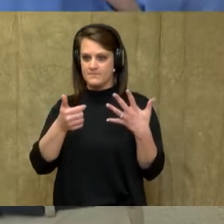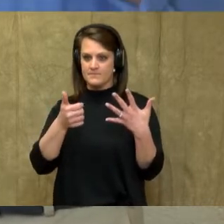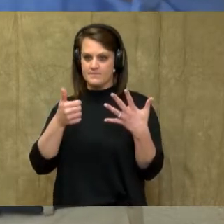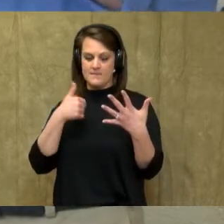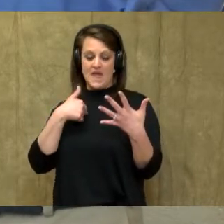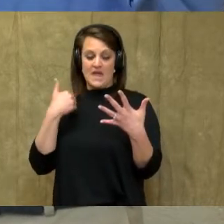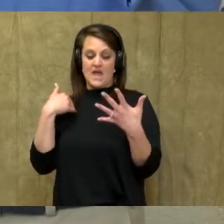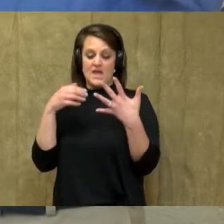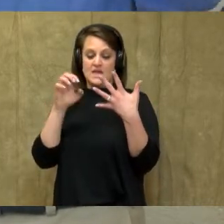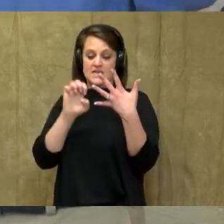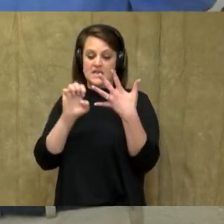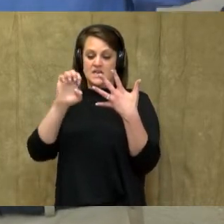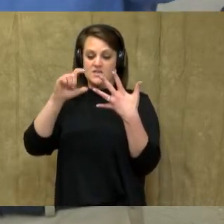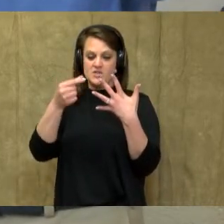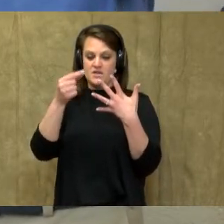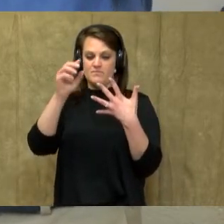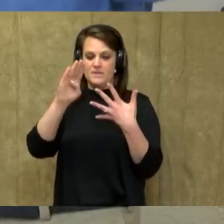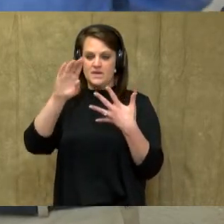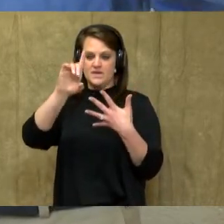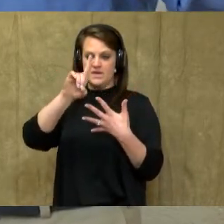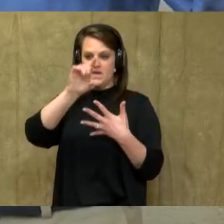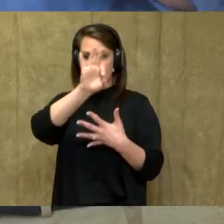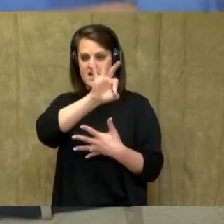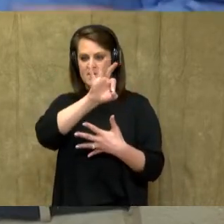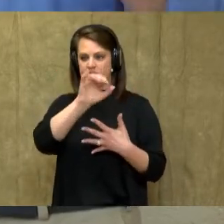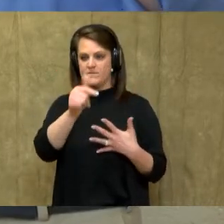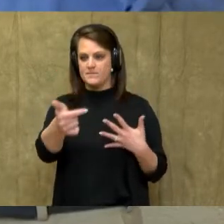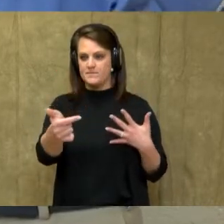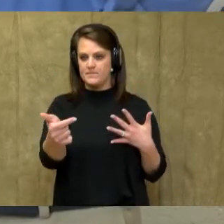I got my E, G, B, D, F.